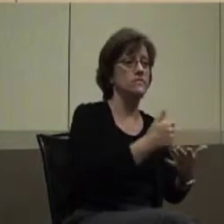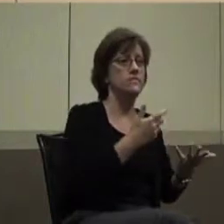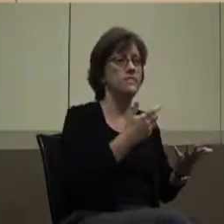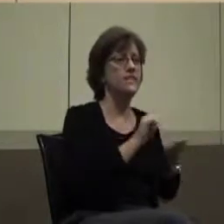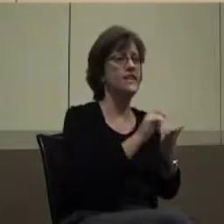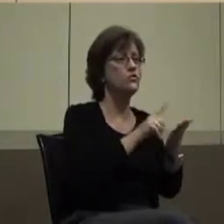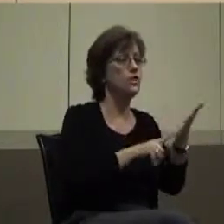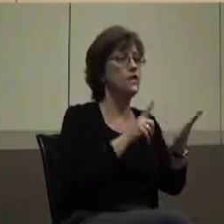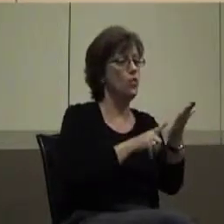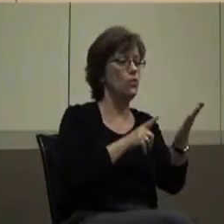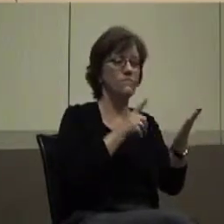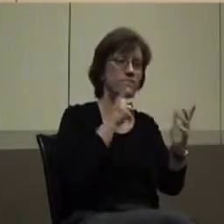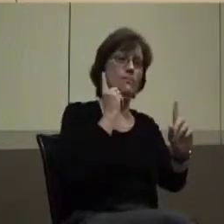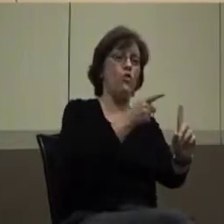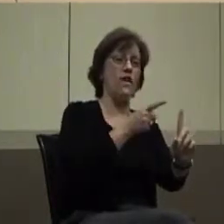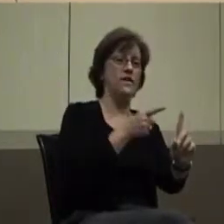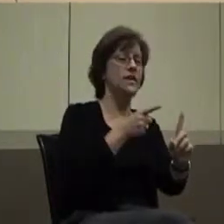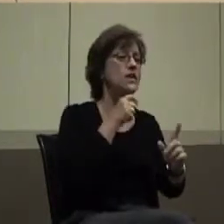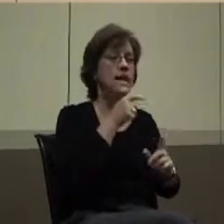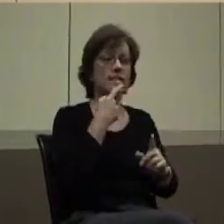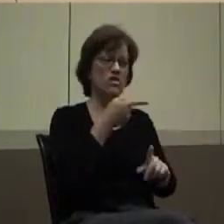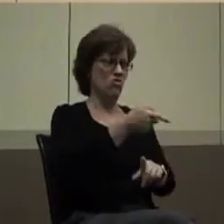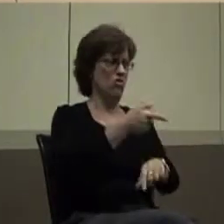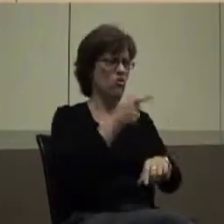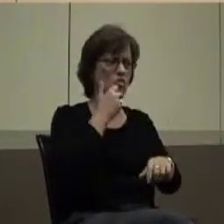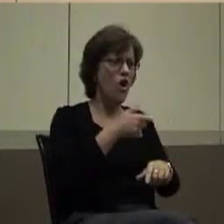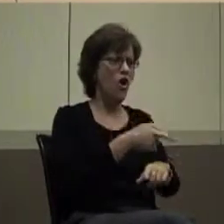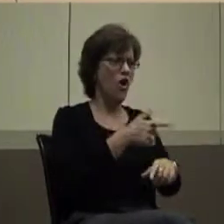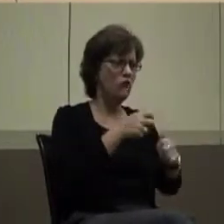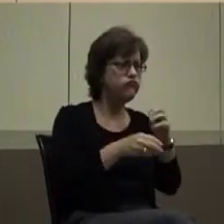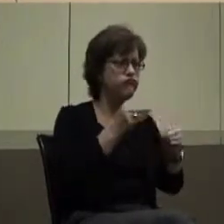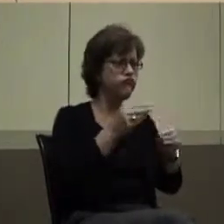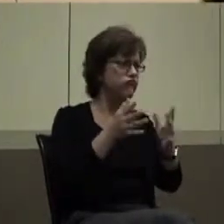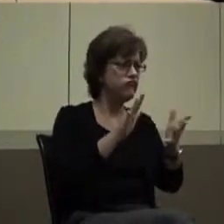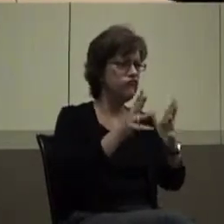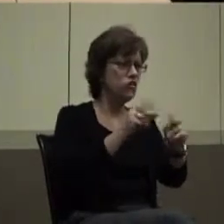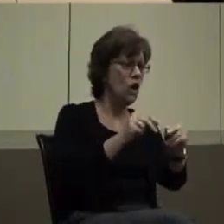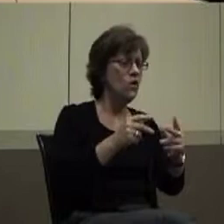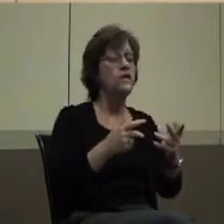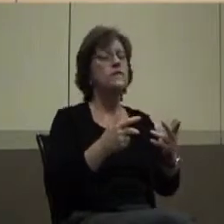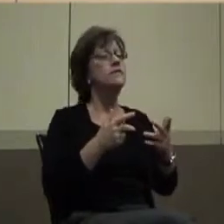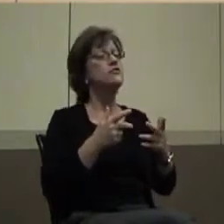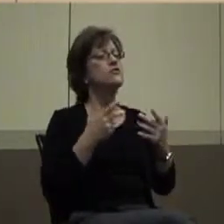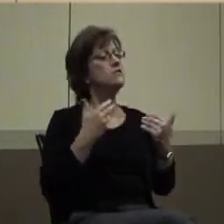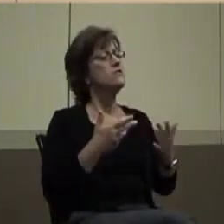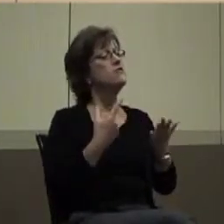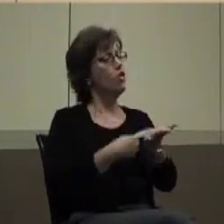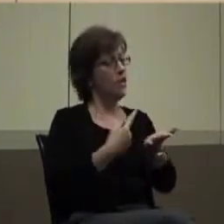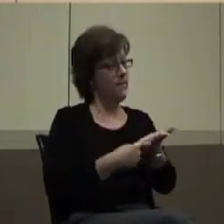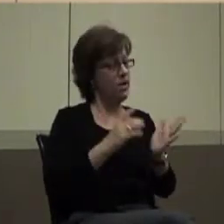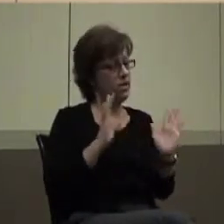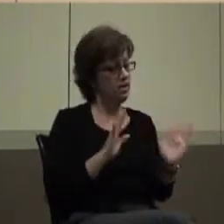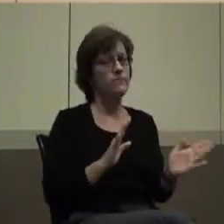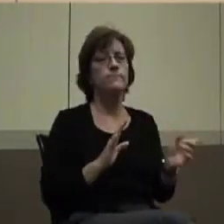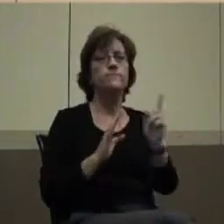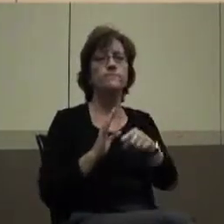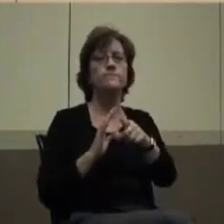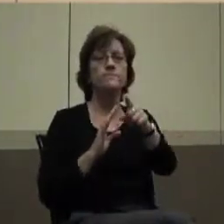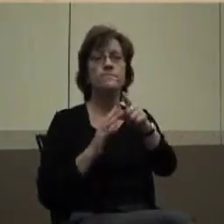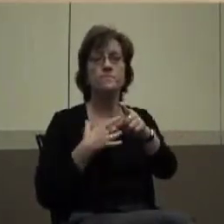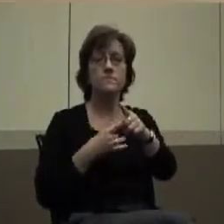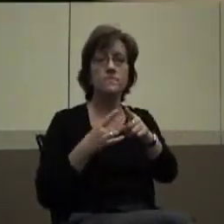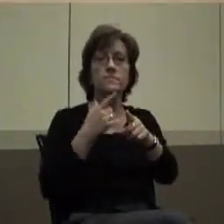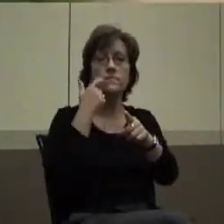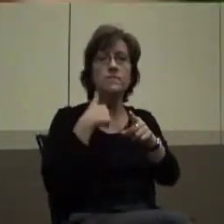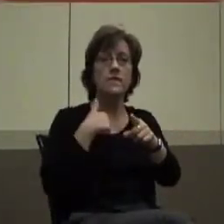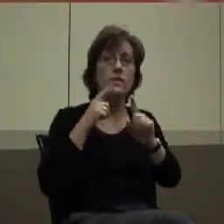anybody's wrong or anybody needs to fix anything here. It's just let's talk about it. First you and then you. Yeah. I like it because I'm going